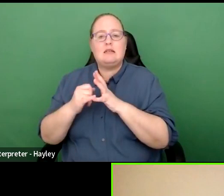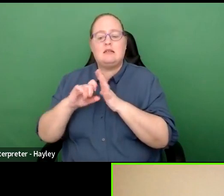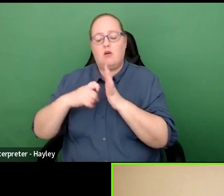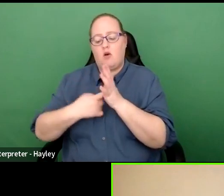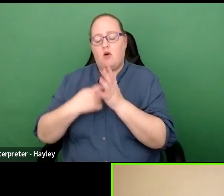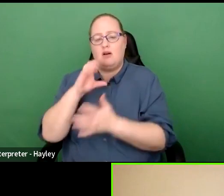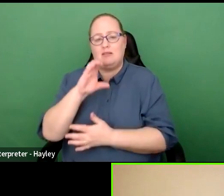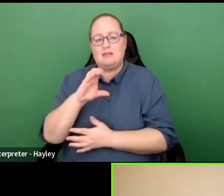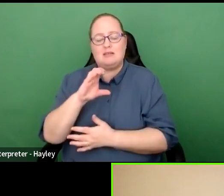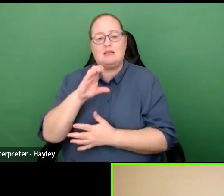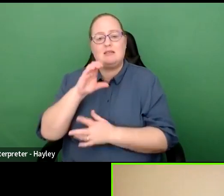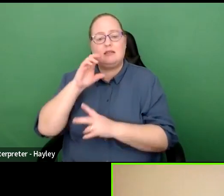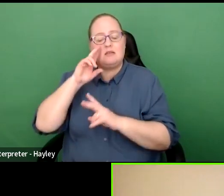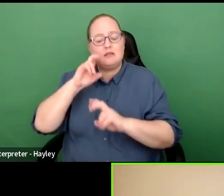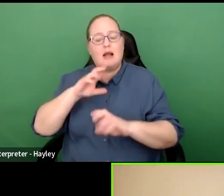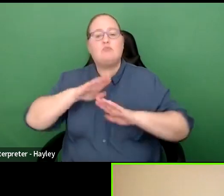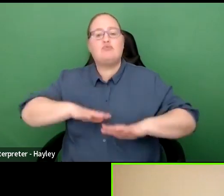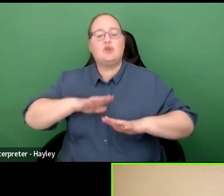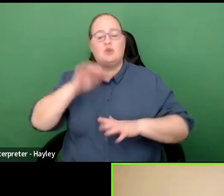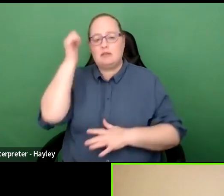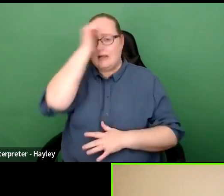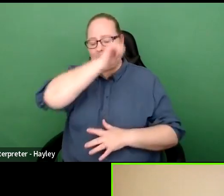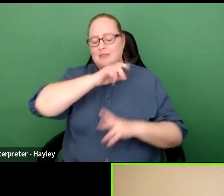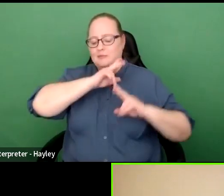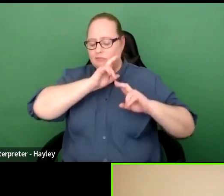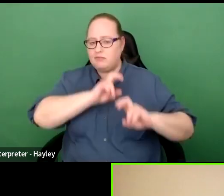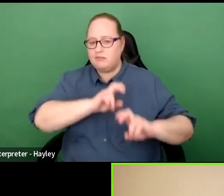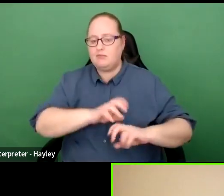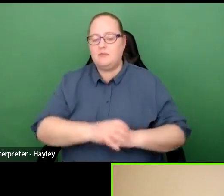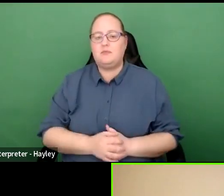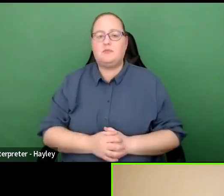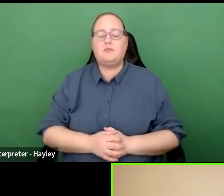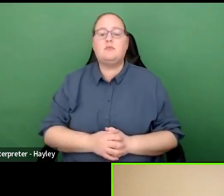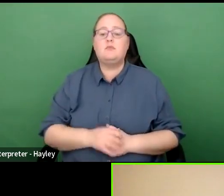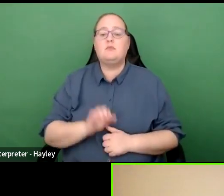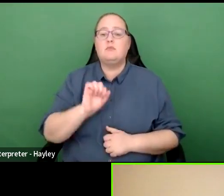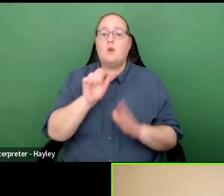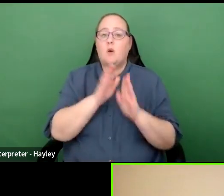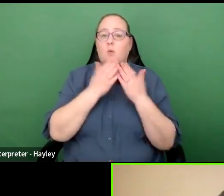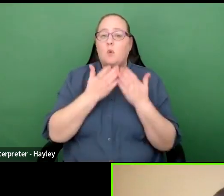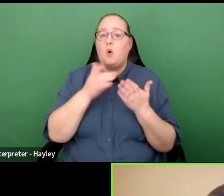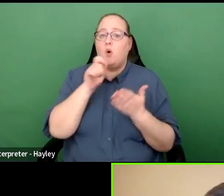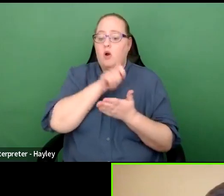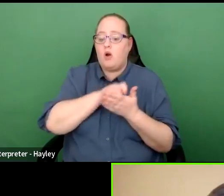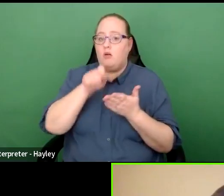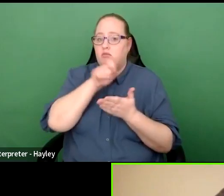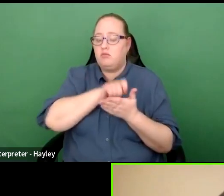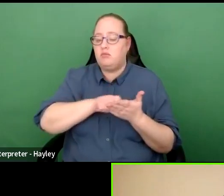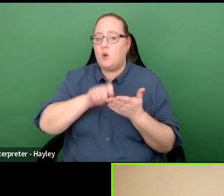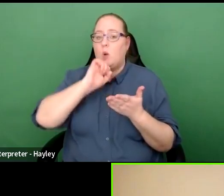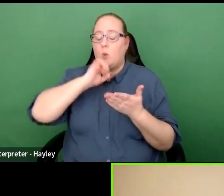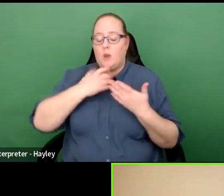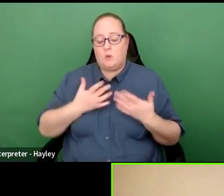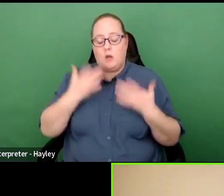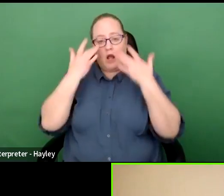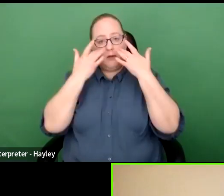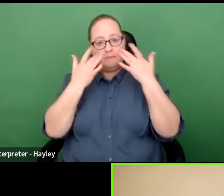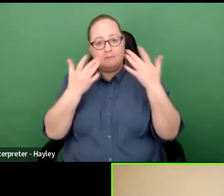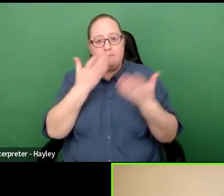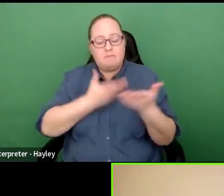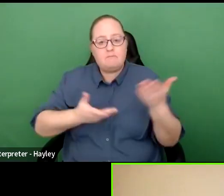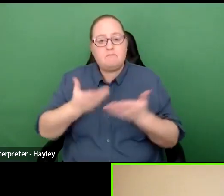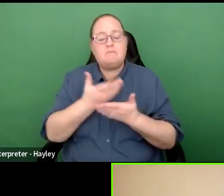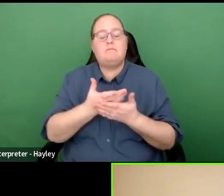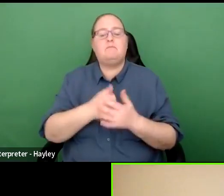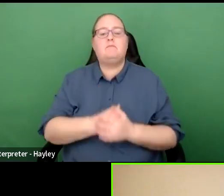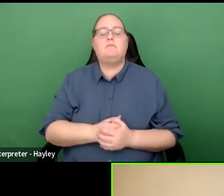ESRC and British Academy. Her latest book that she will present to us today is called The State